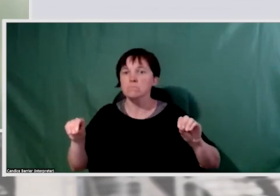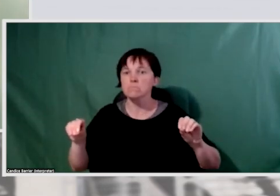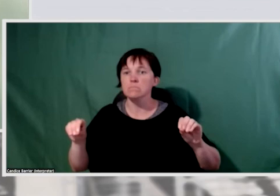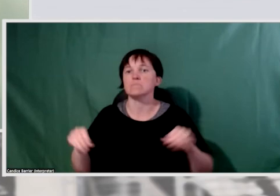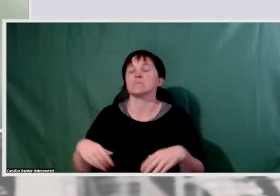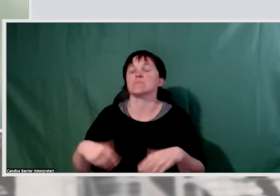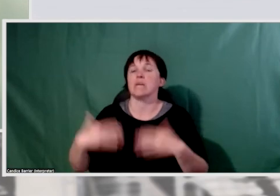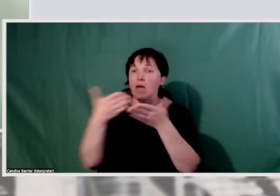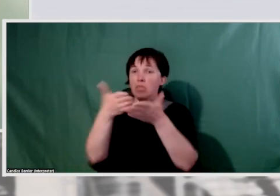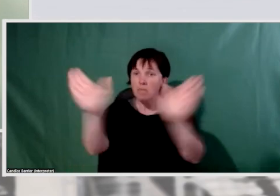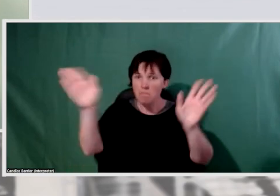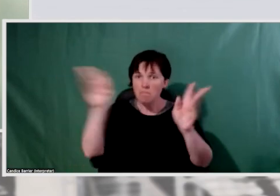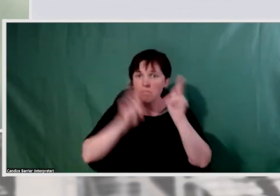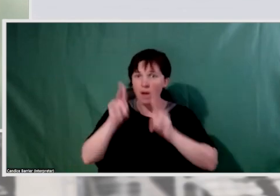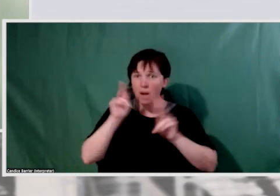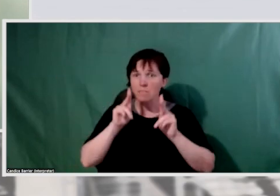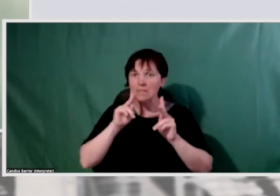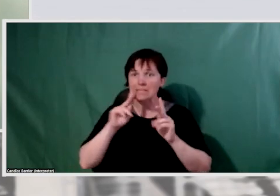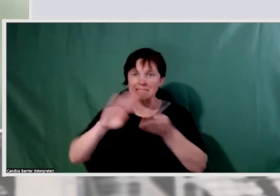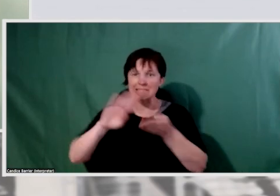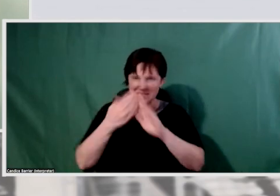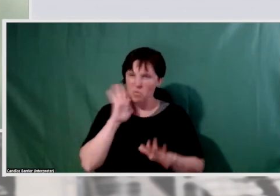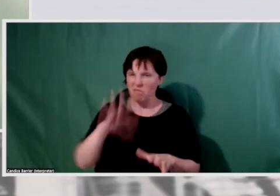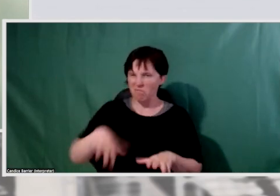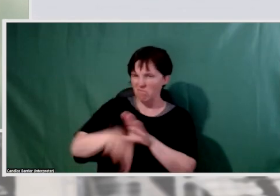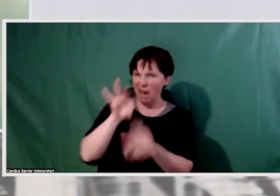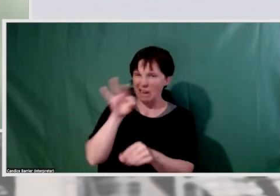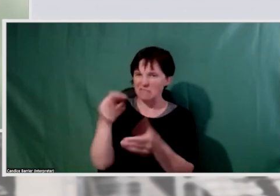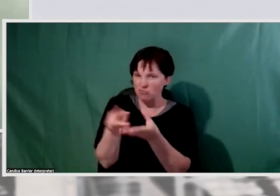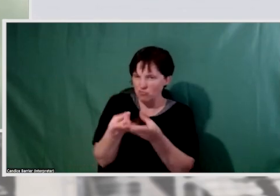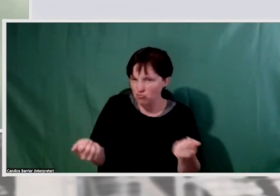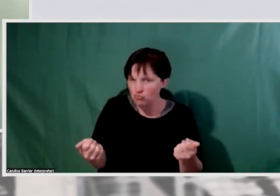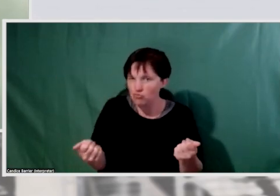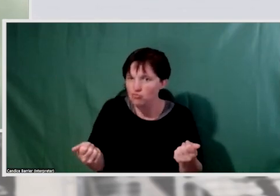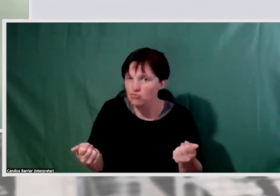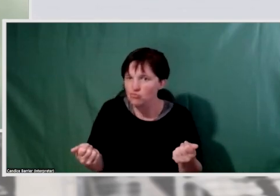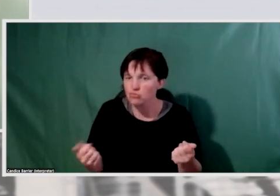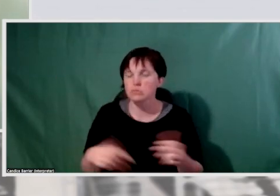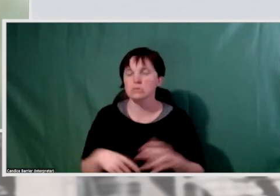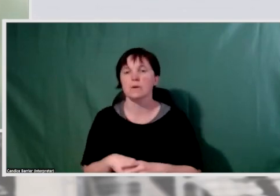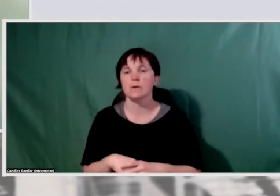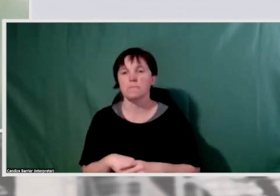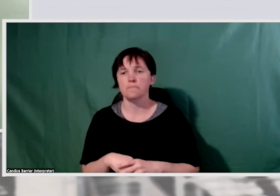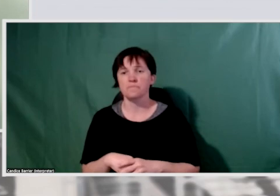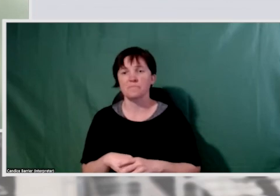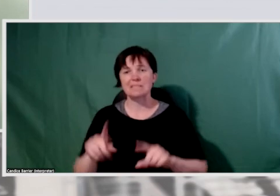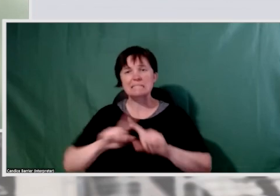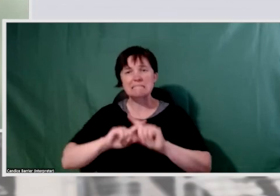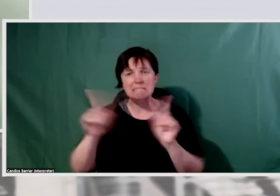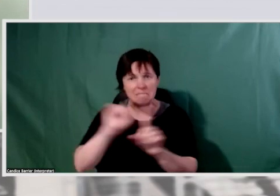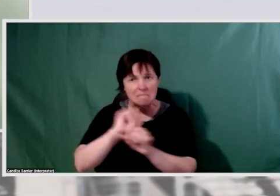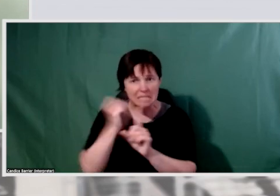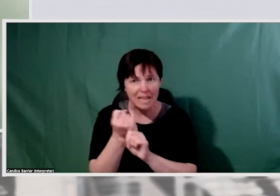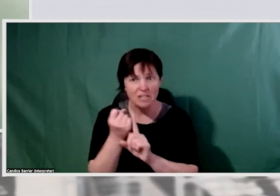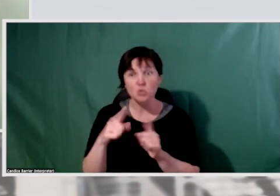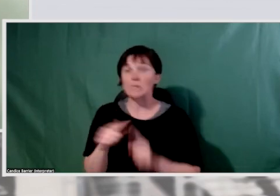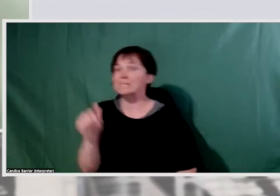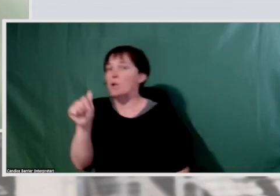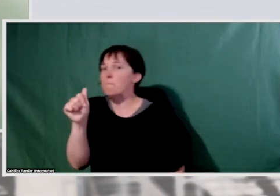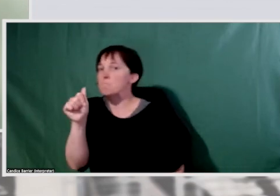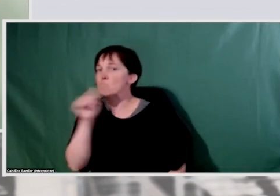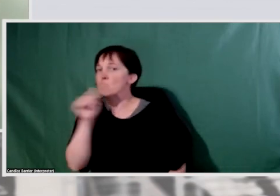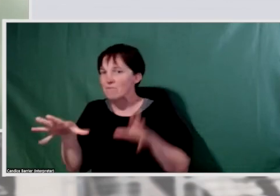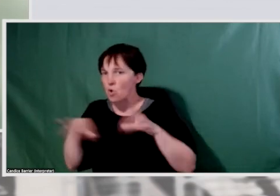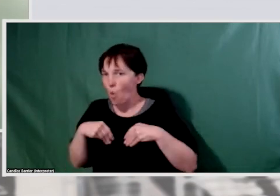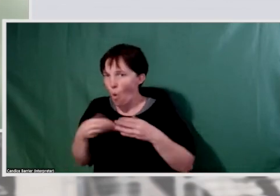that might own a piece of land in the city to find a solution that meets the needs of the community. It's a very different case when it's privately owned land,